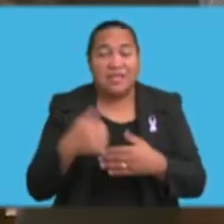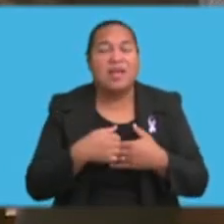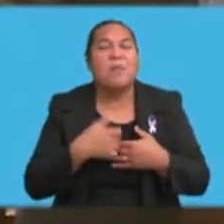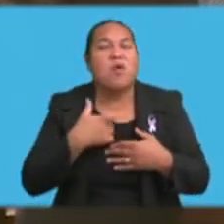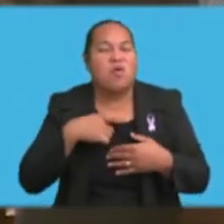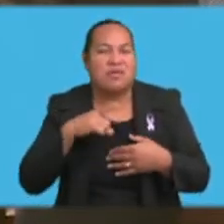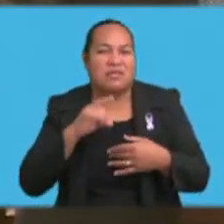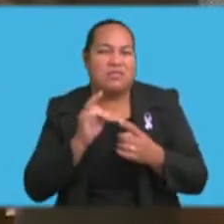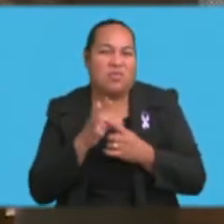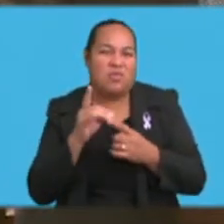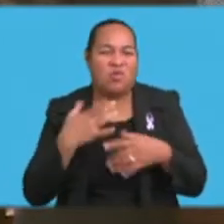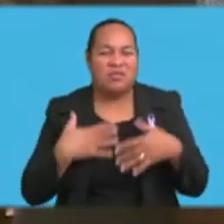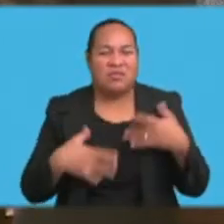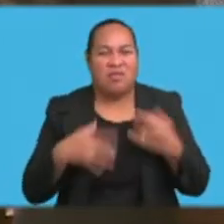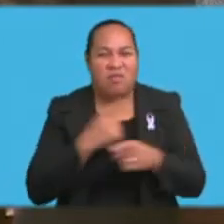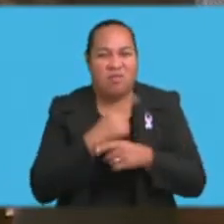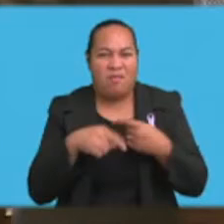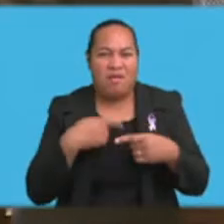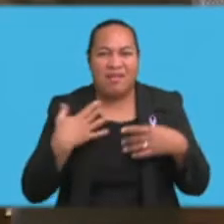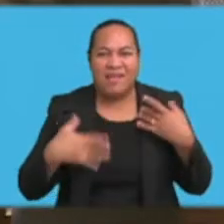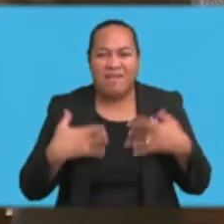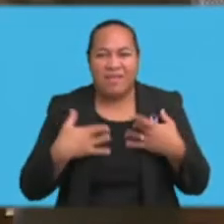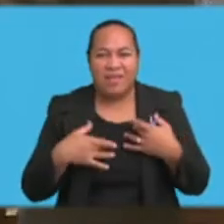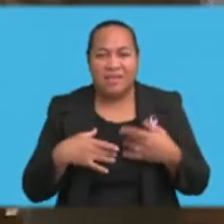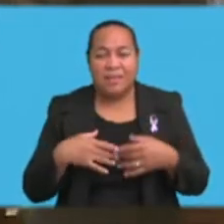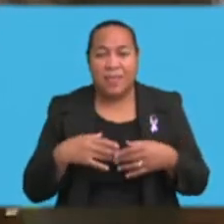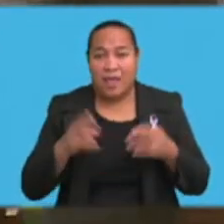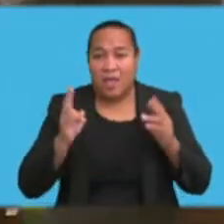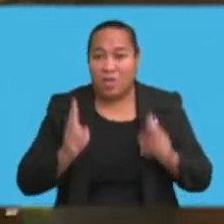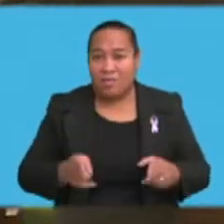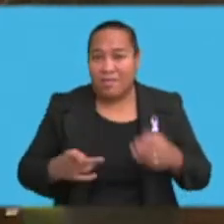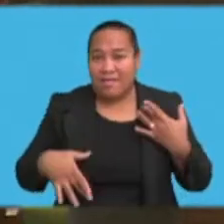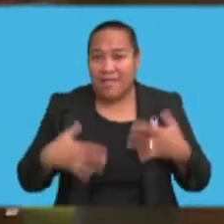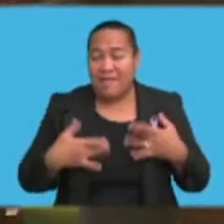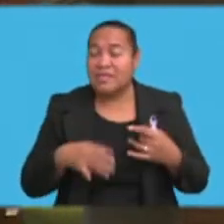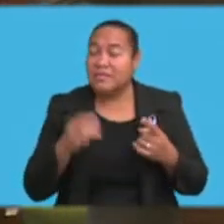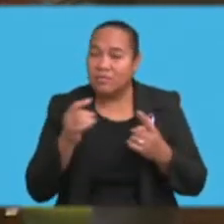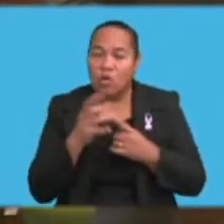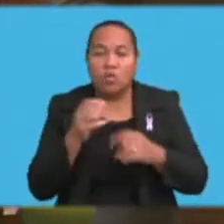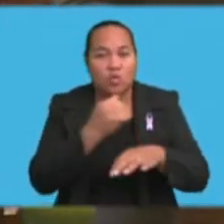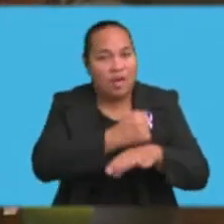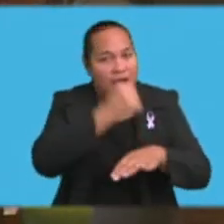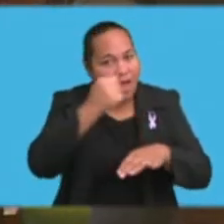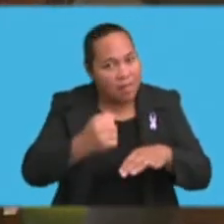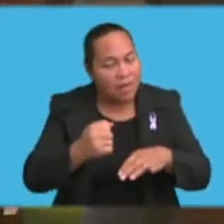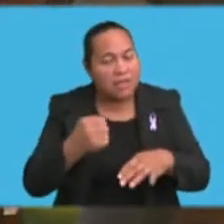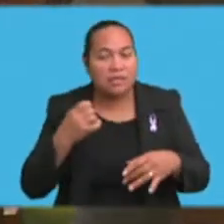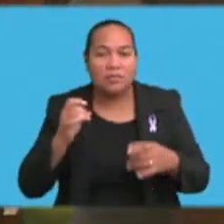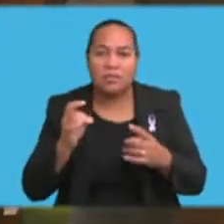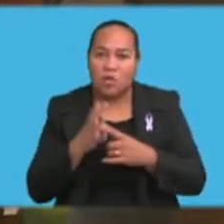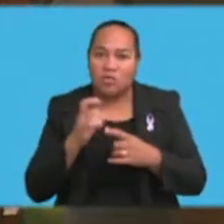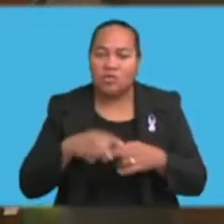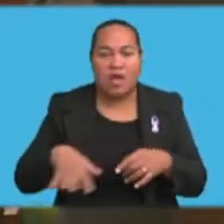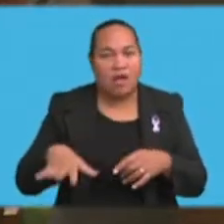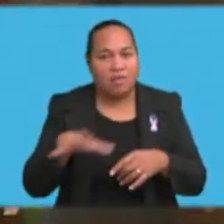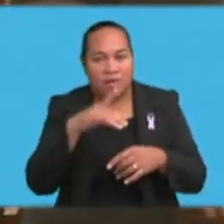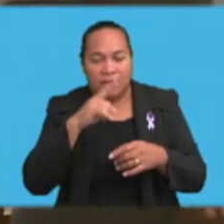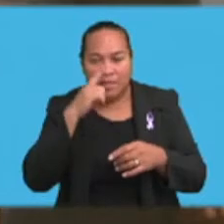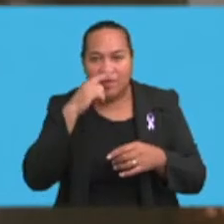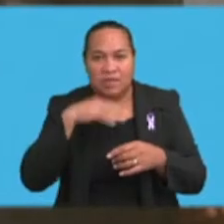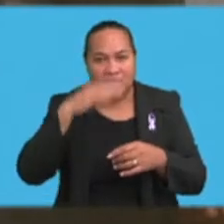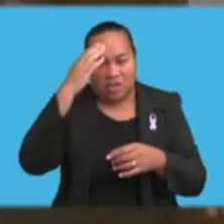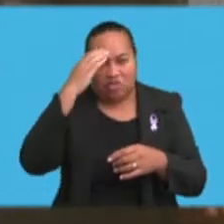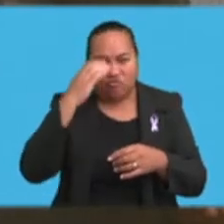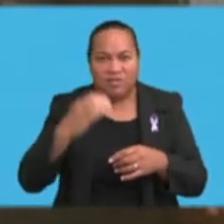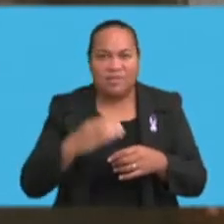life. And human life is always important to everybody. It's important to government, it's important to everybody in our country. But it's not only